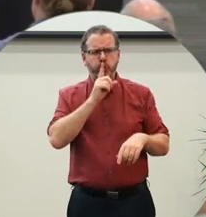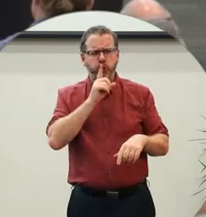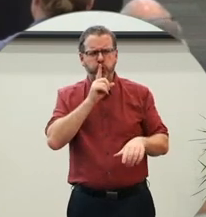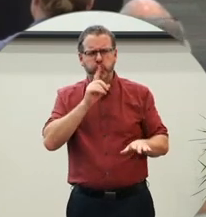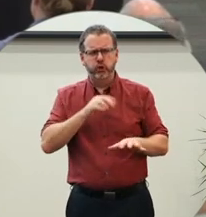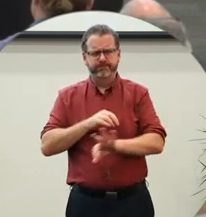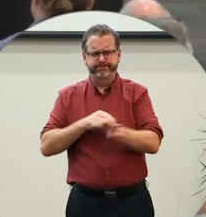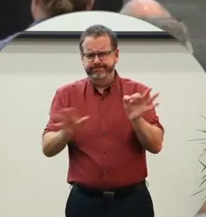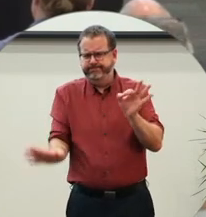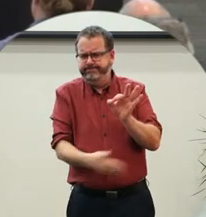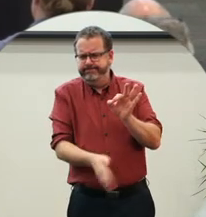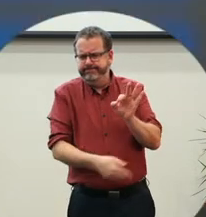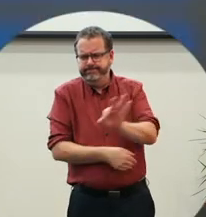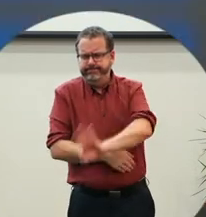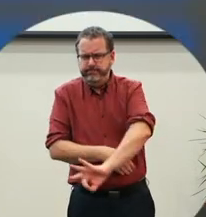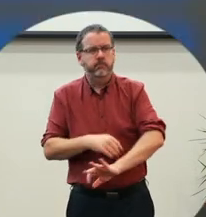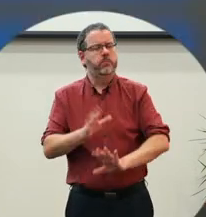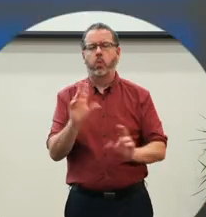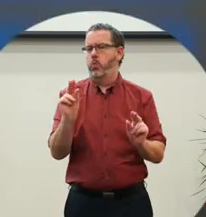But,